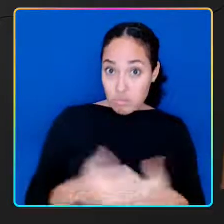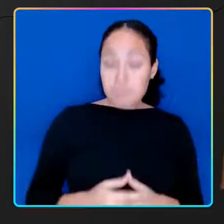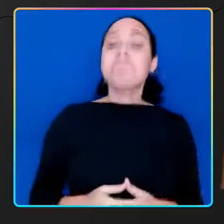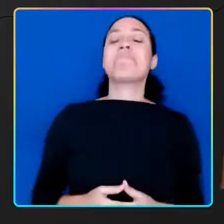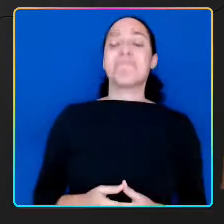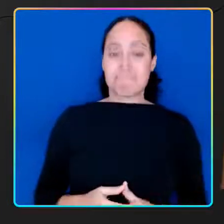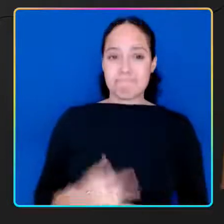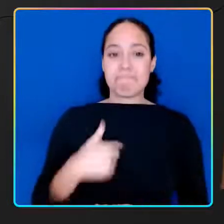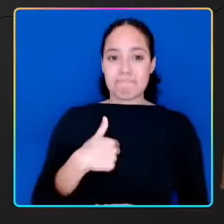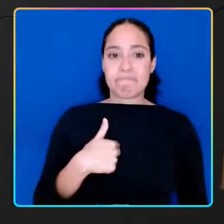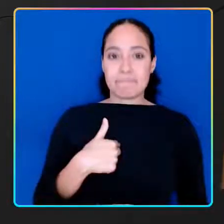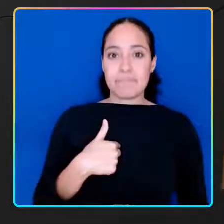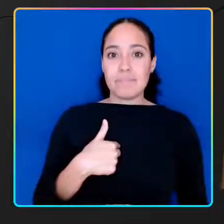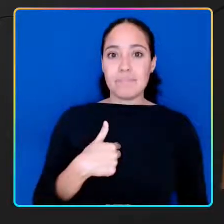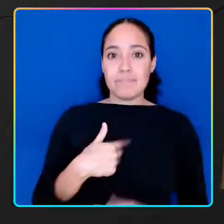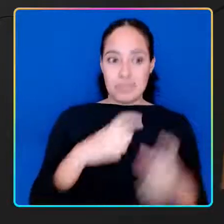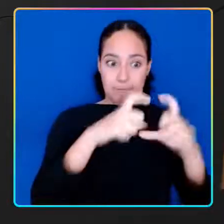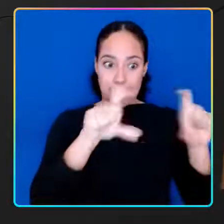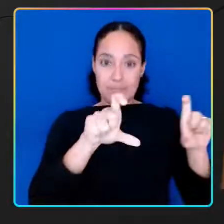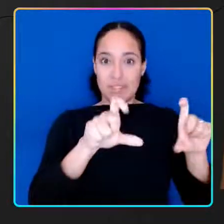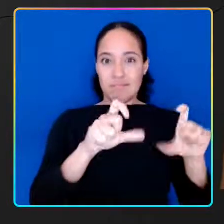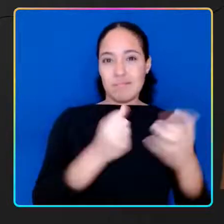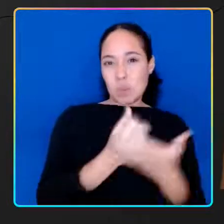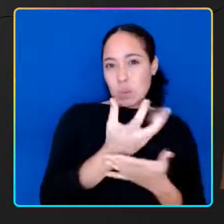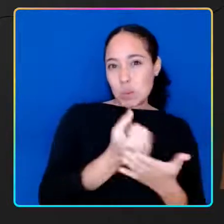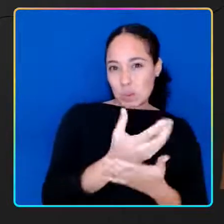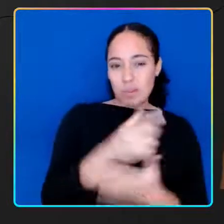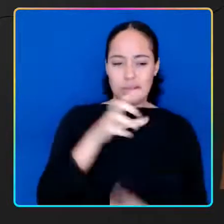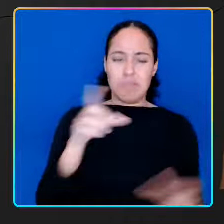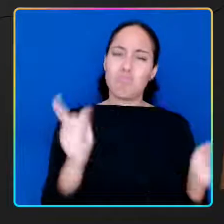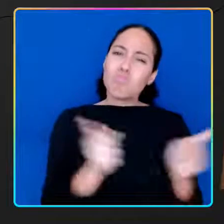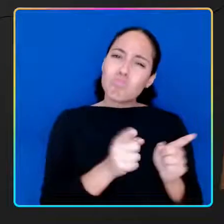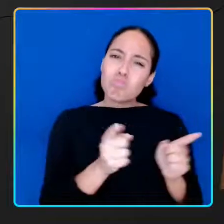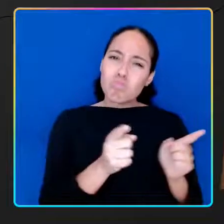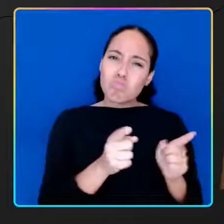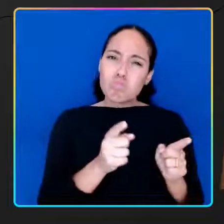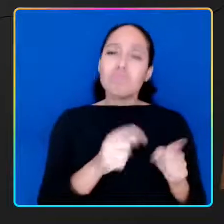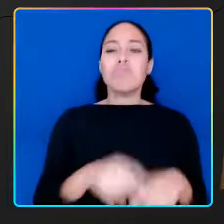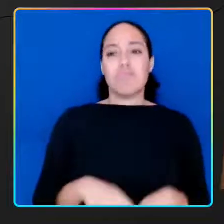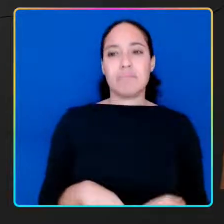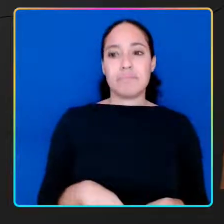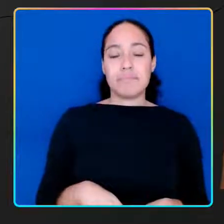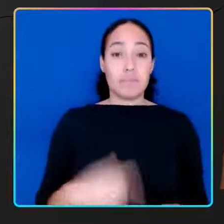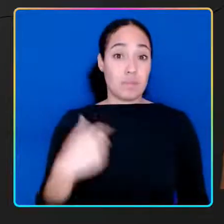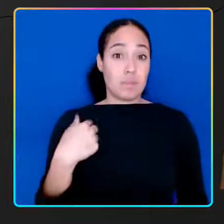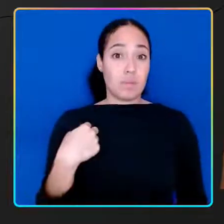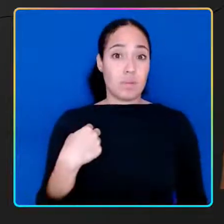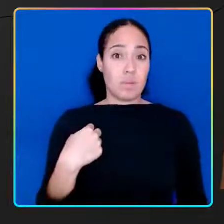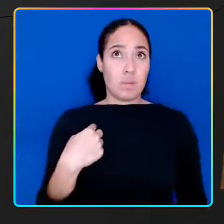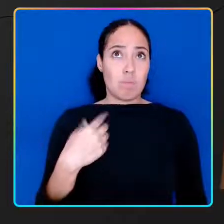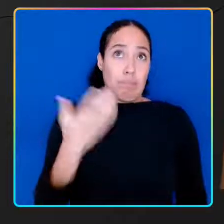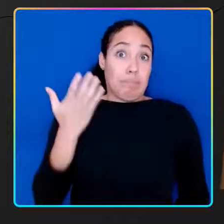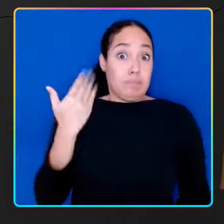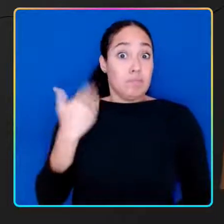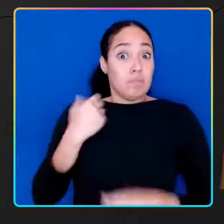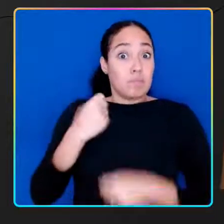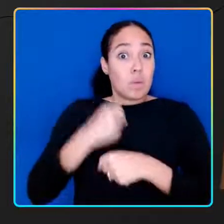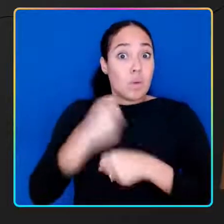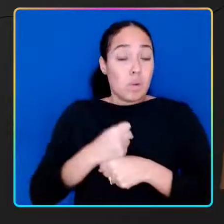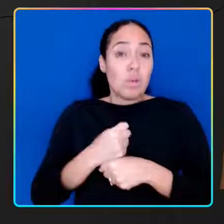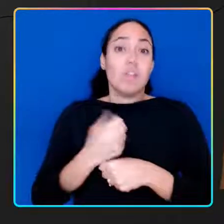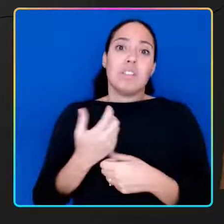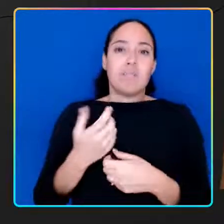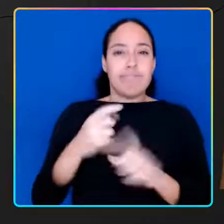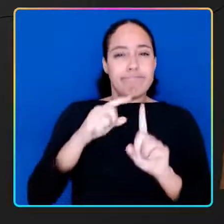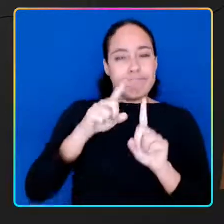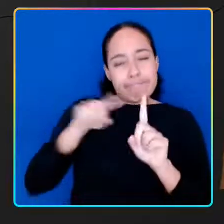Yeah, I'm the owner of Renzi Consulting, which is a small data science consulting firm that we've shifted. As I kind of shifted from data science